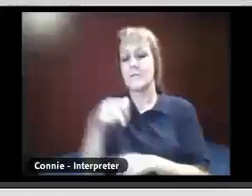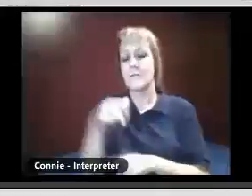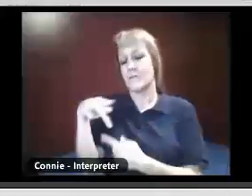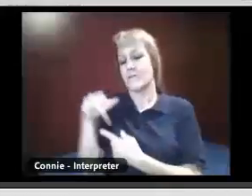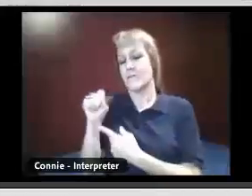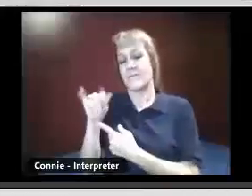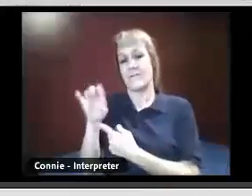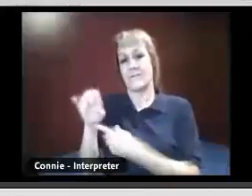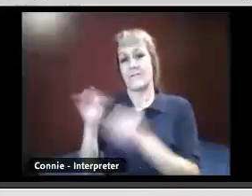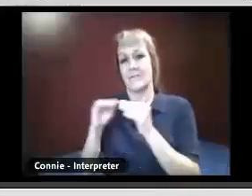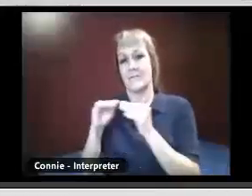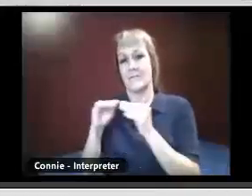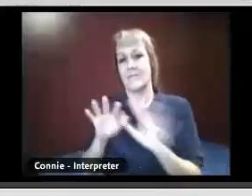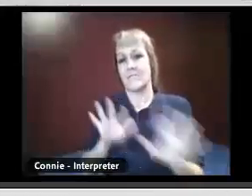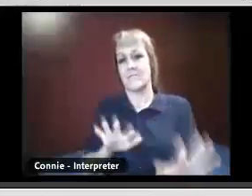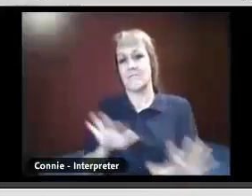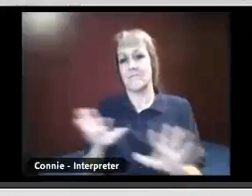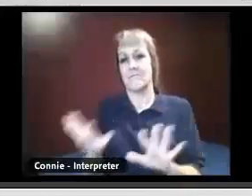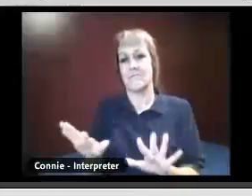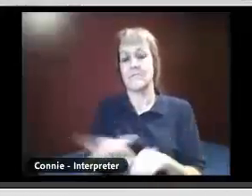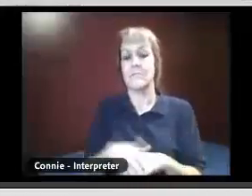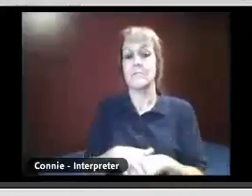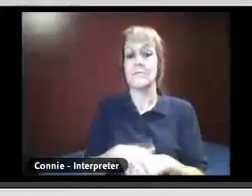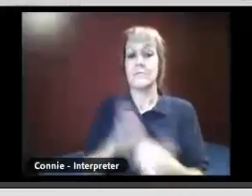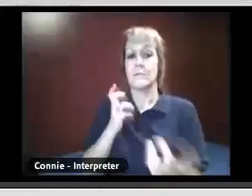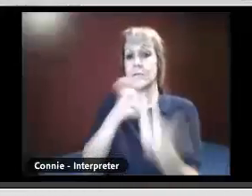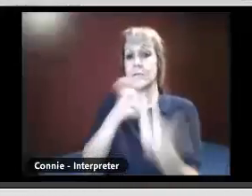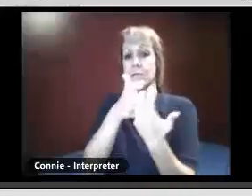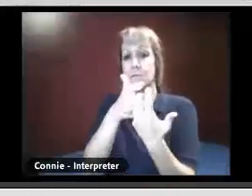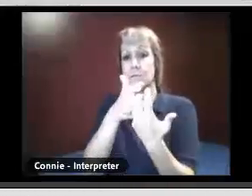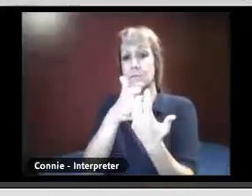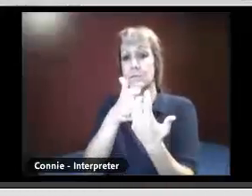two first. Now, accommodating